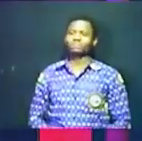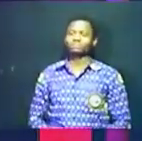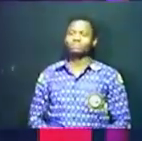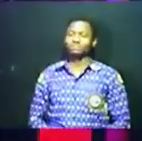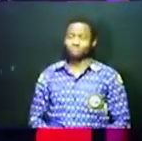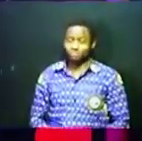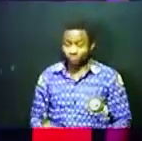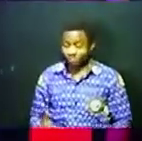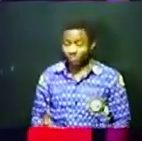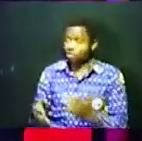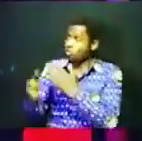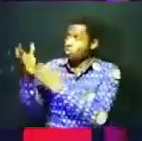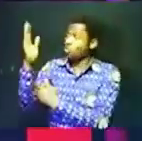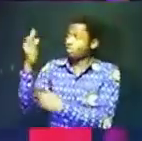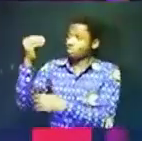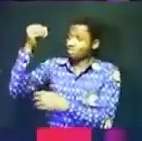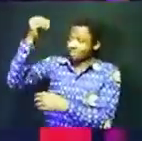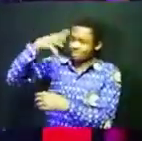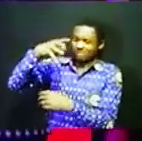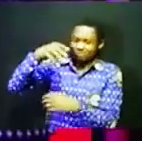all.